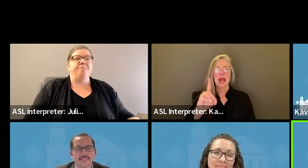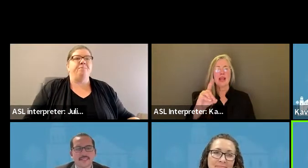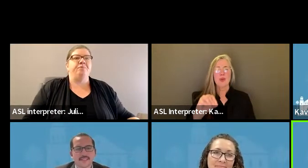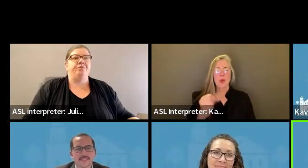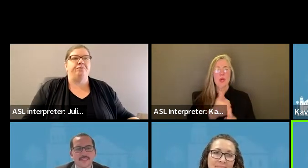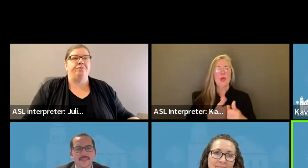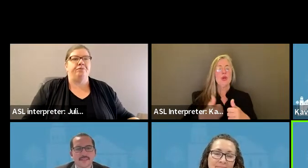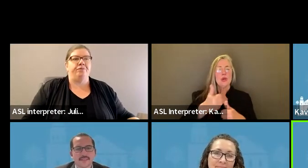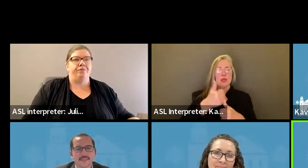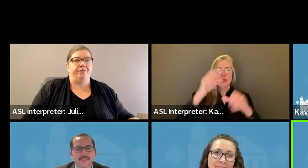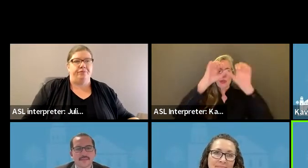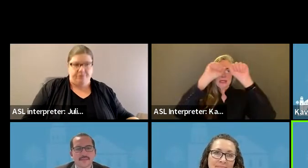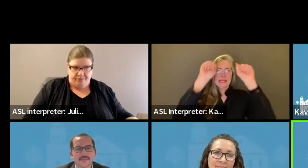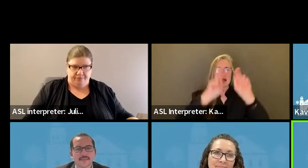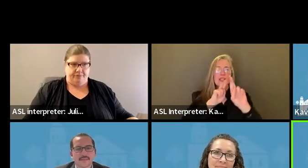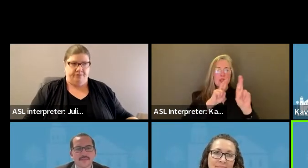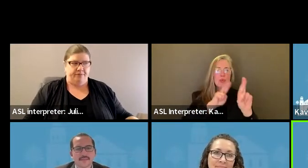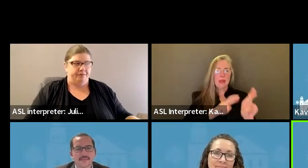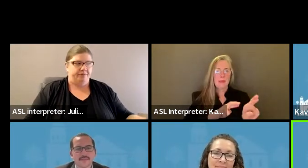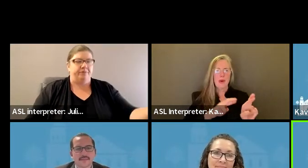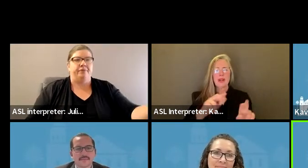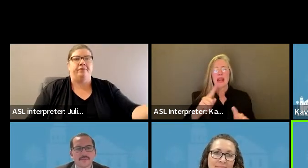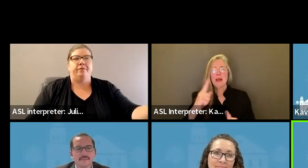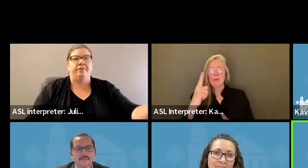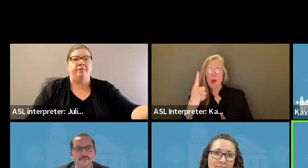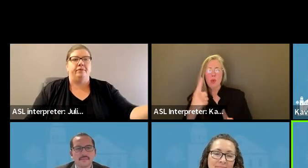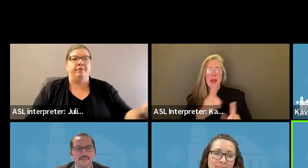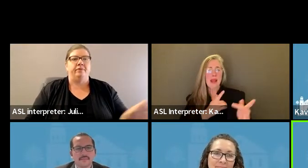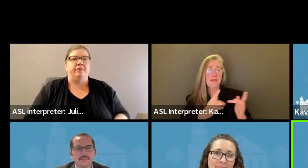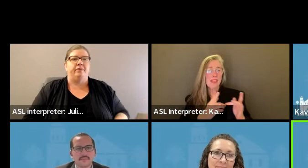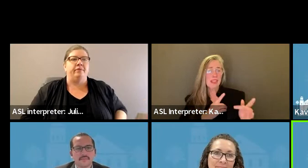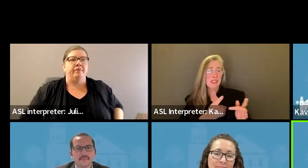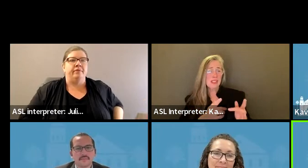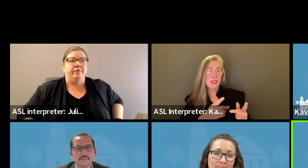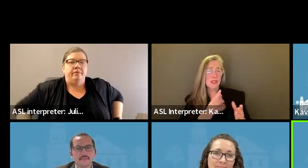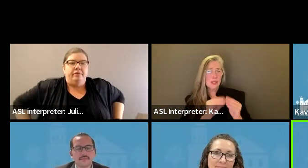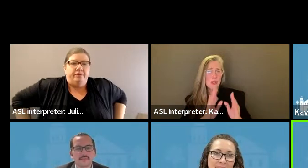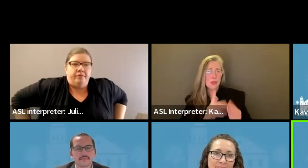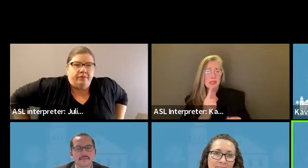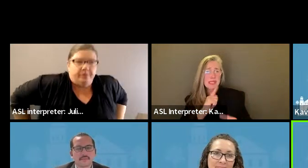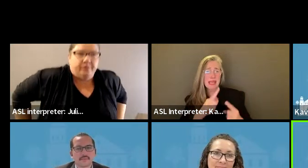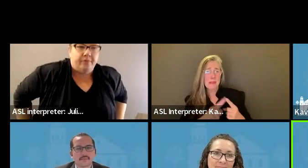up that with regards to the concerns brought up regarding the food service and